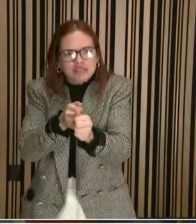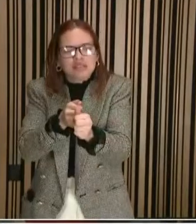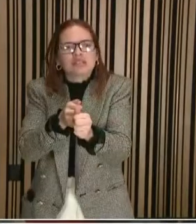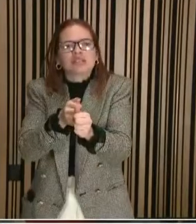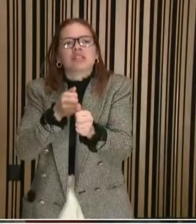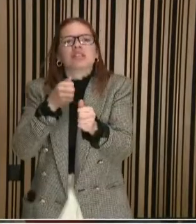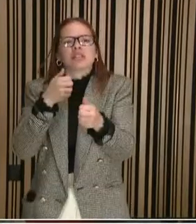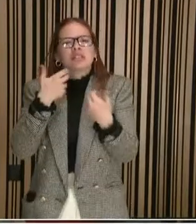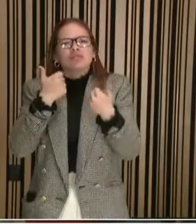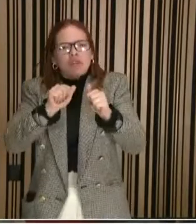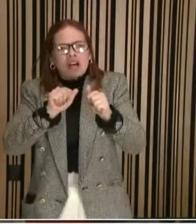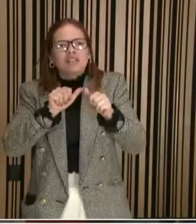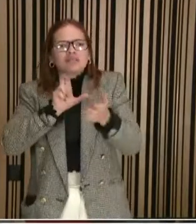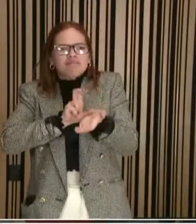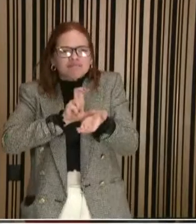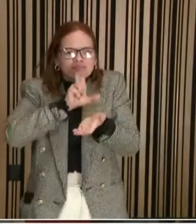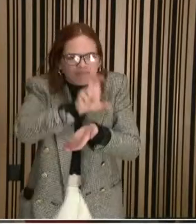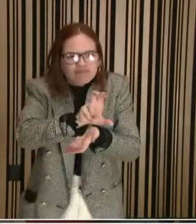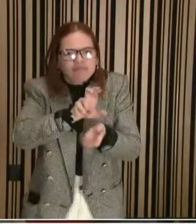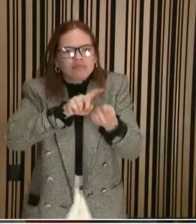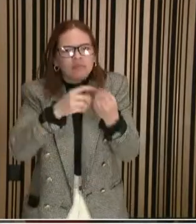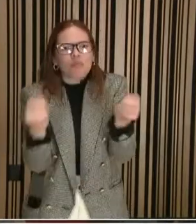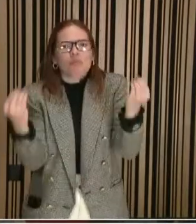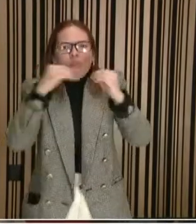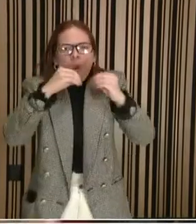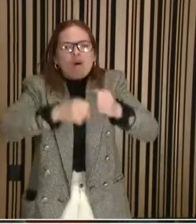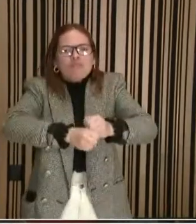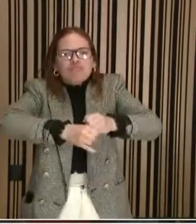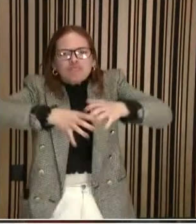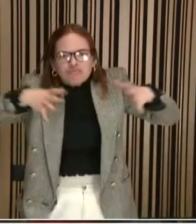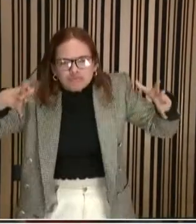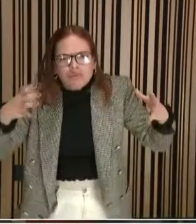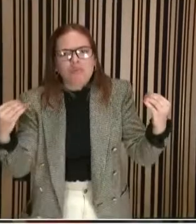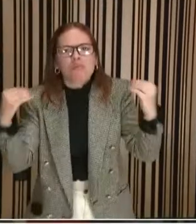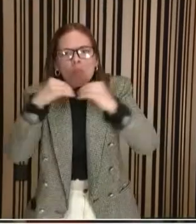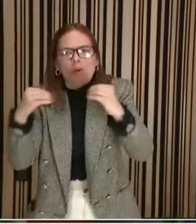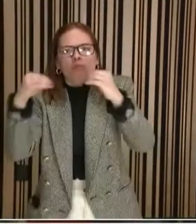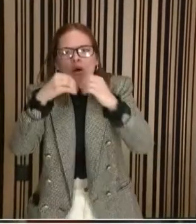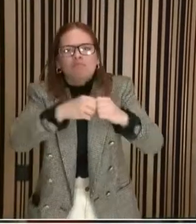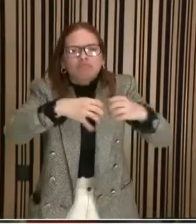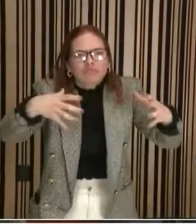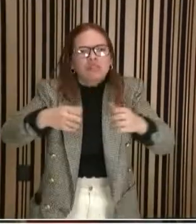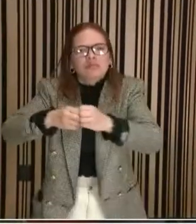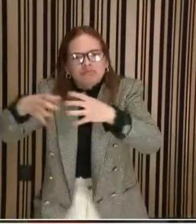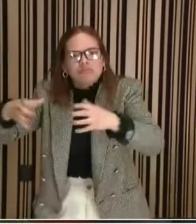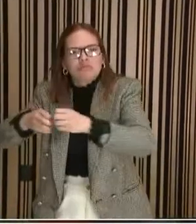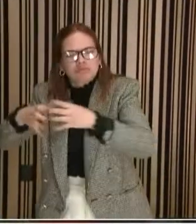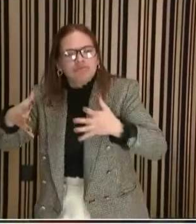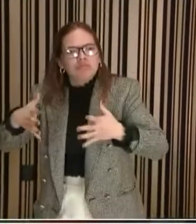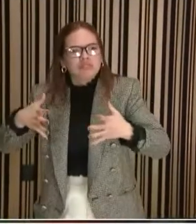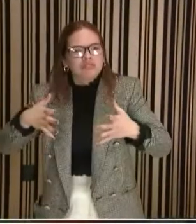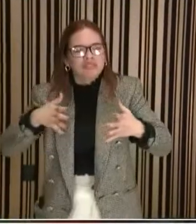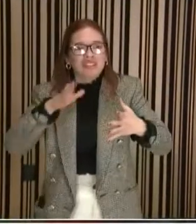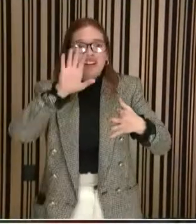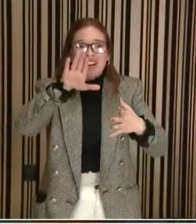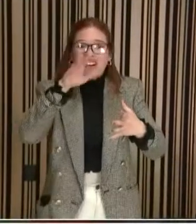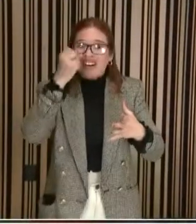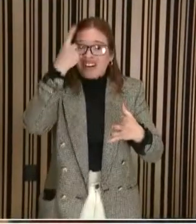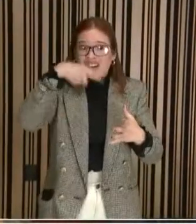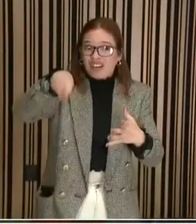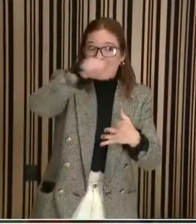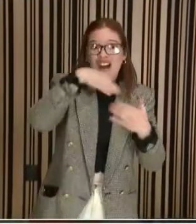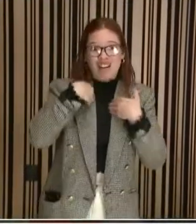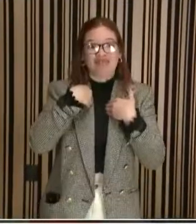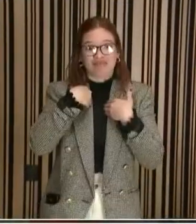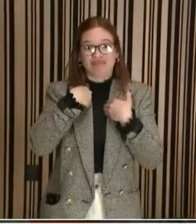people and growing our city. So with that, these guys will take all the tough questions. Questions?